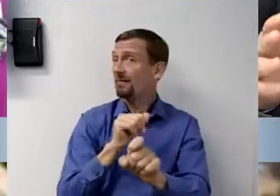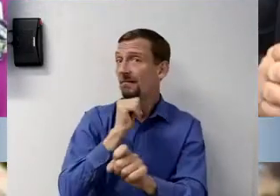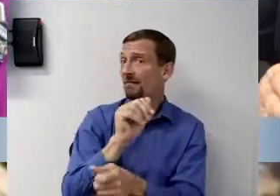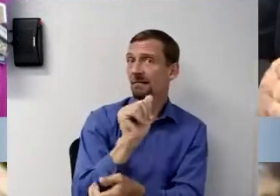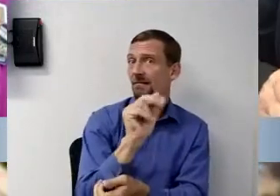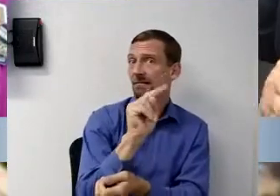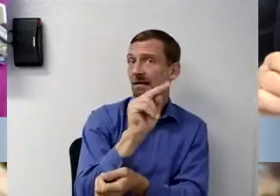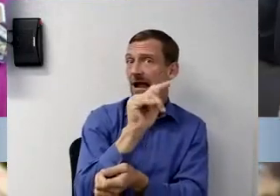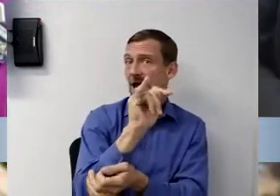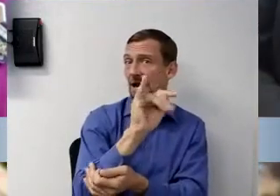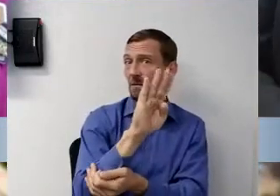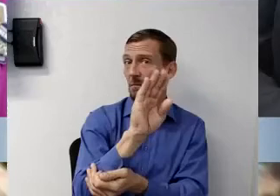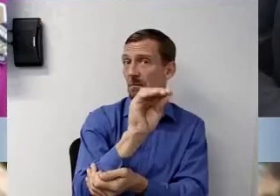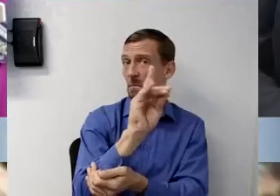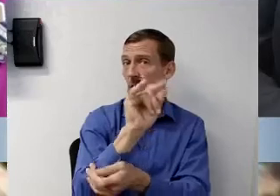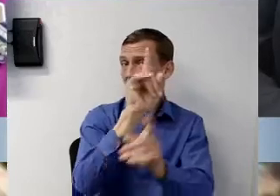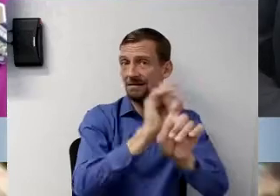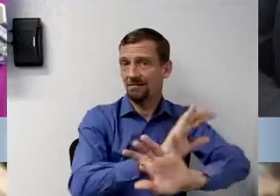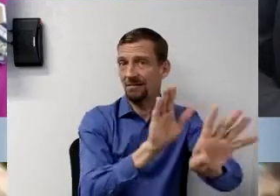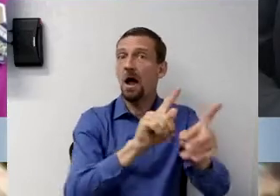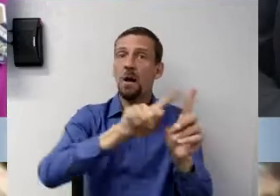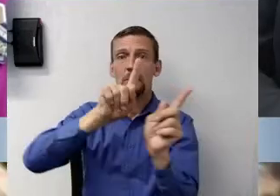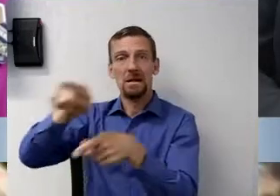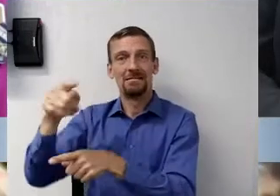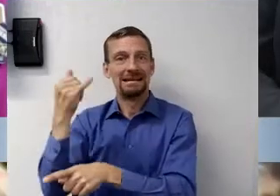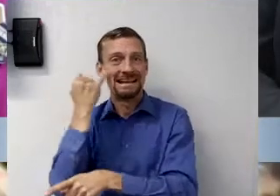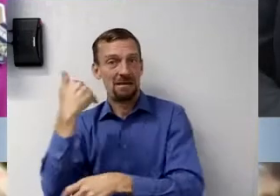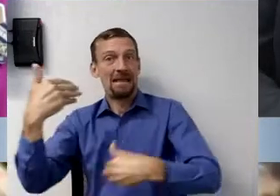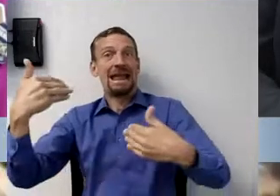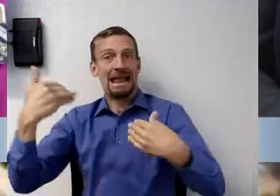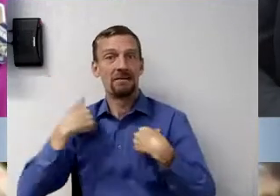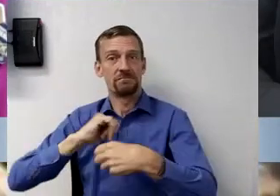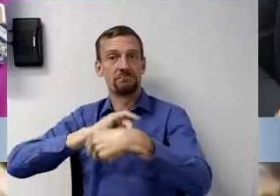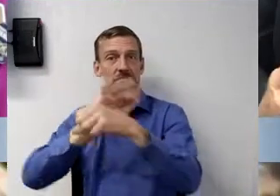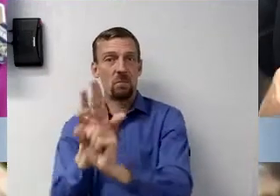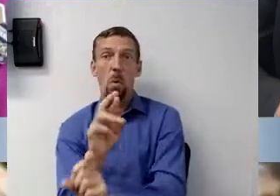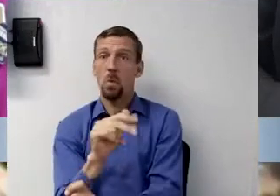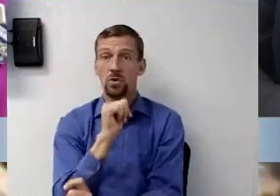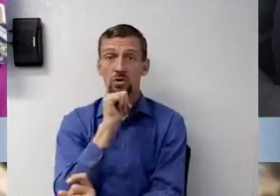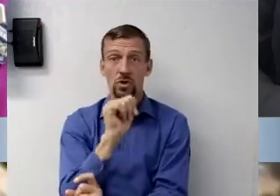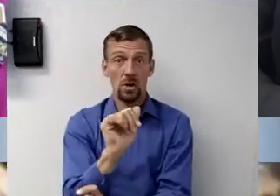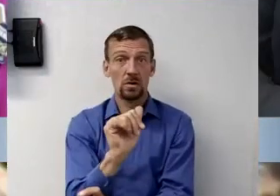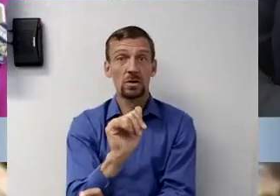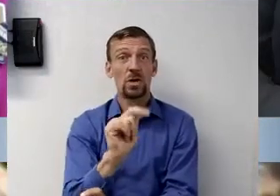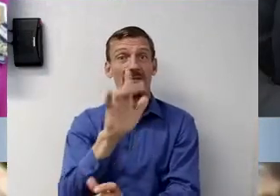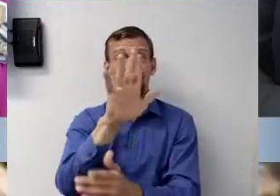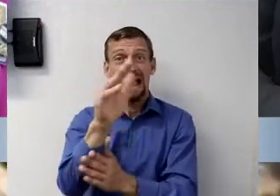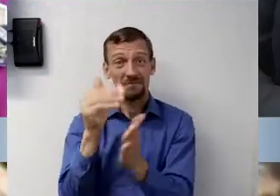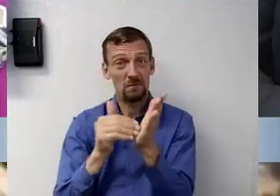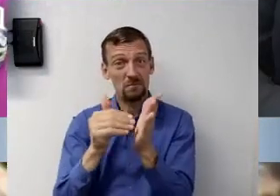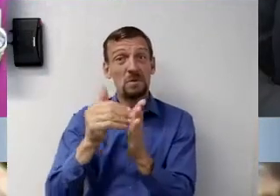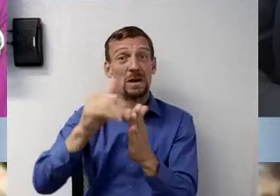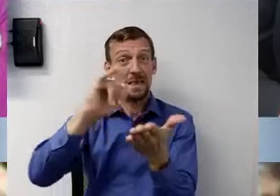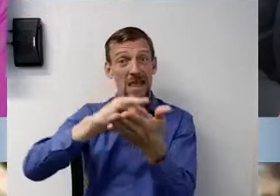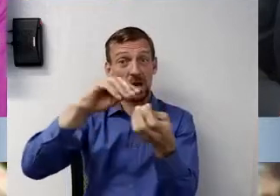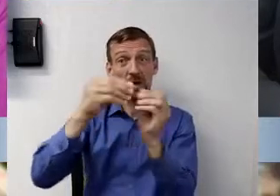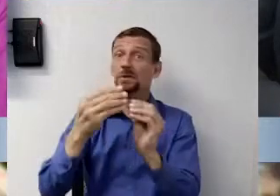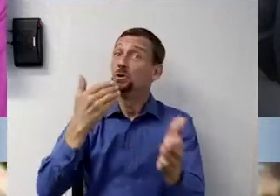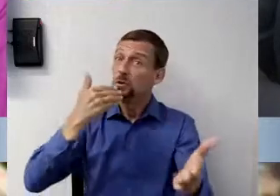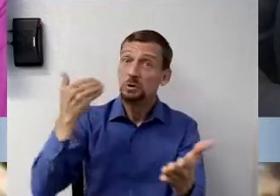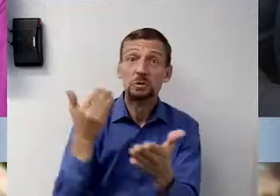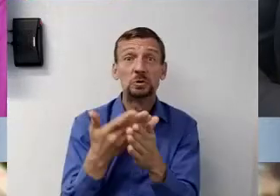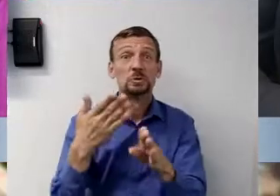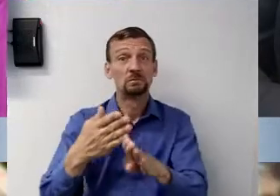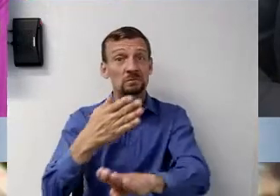but the tests to determine whether you have the virus or not. That's a good thing. We certainly are trying to